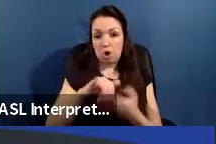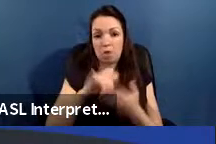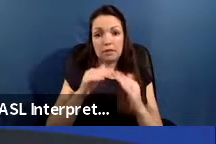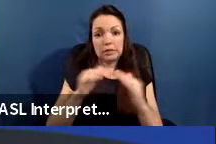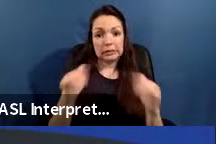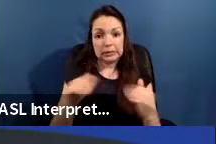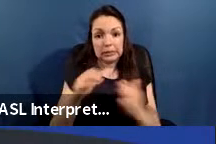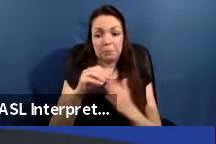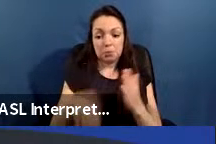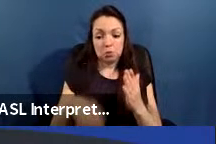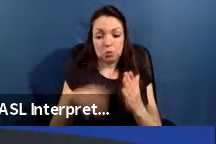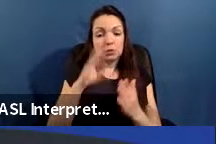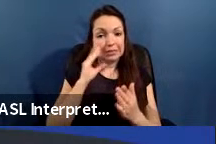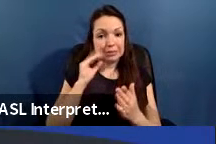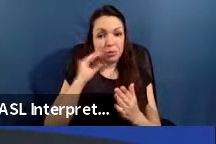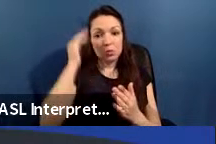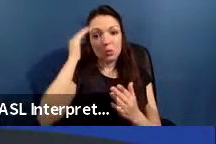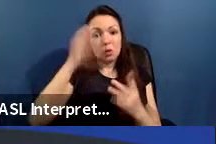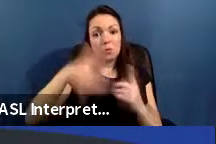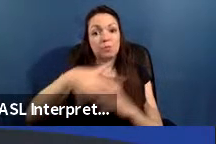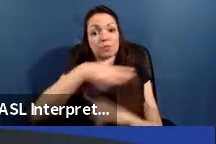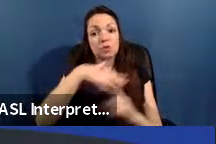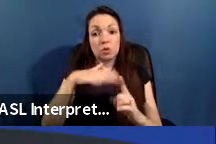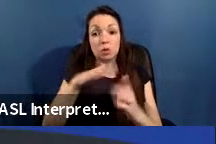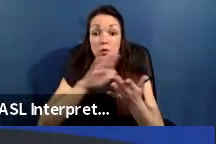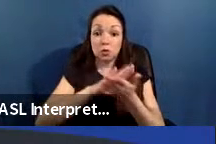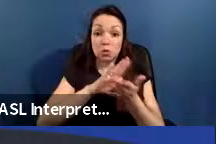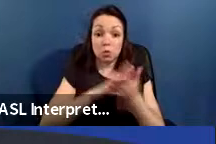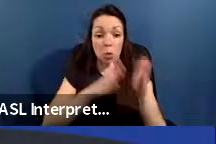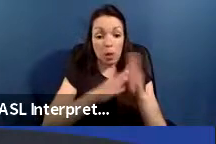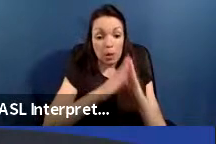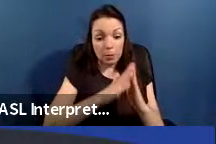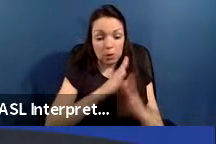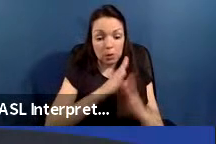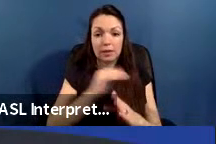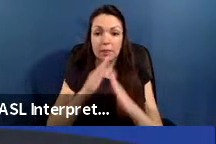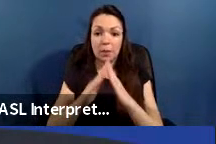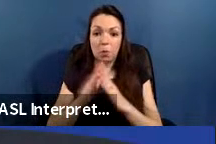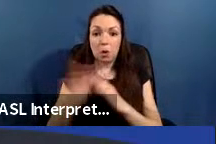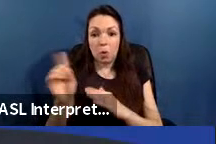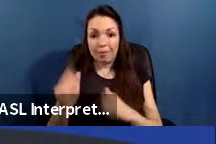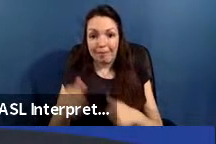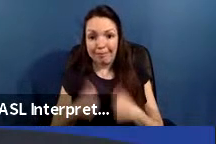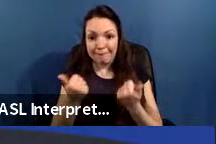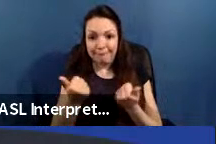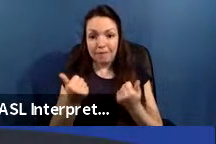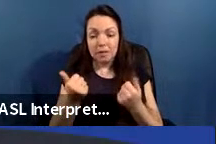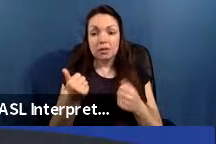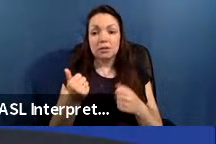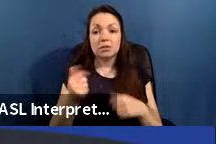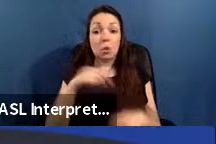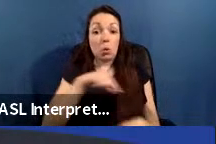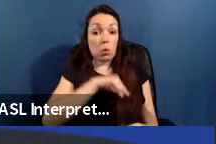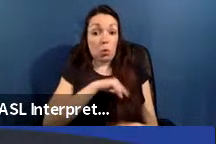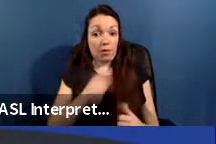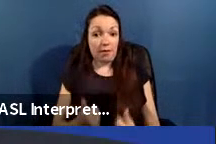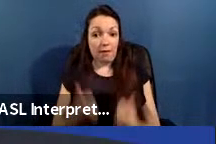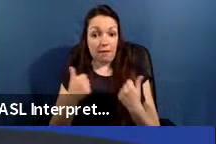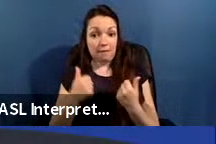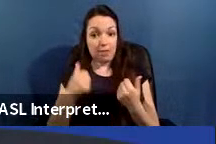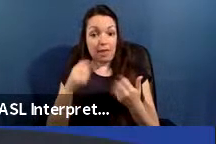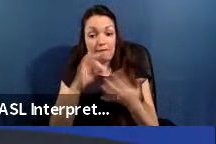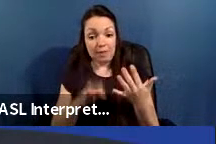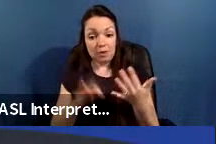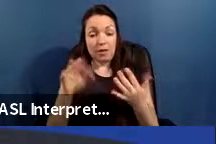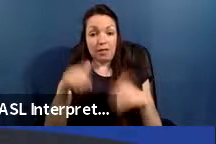students experience. We know there's the surrounding school community and the communities that they live in. So quality of life factors like